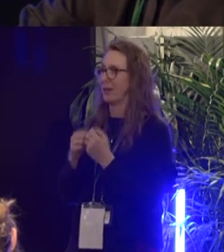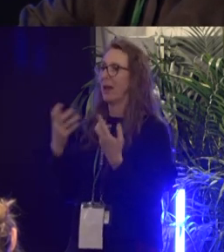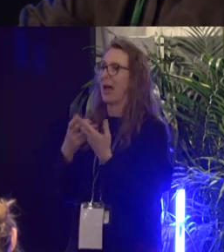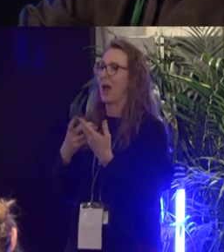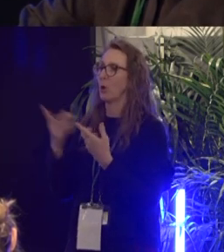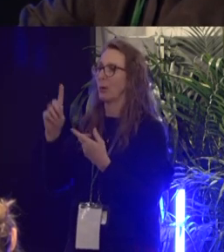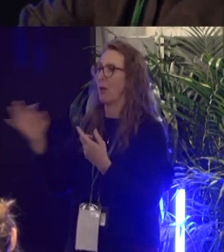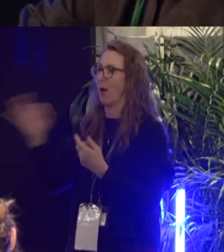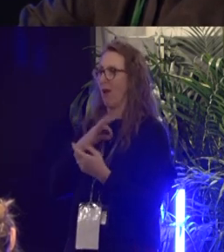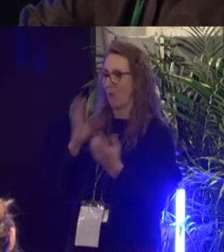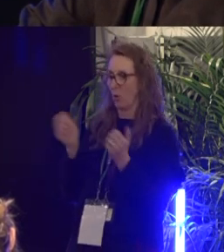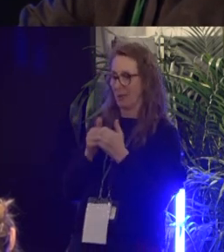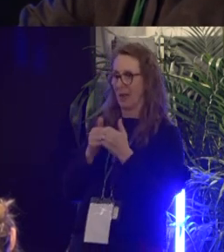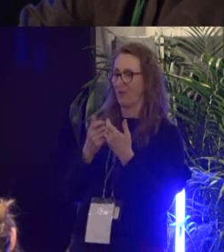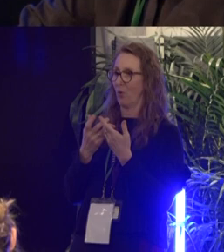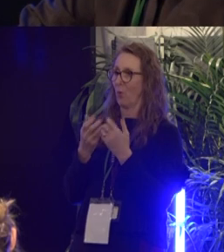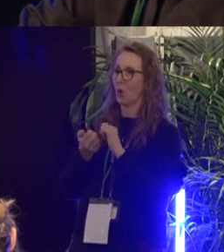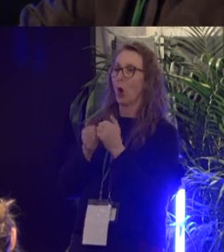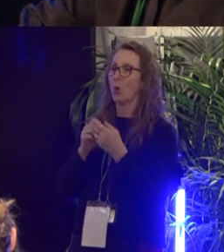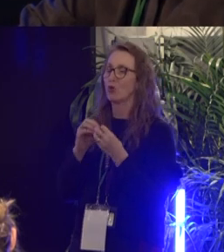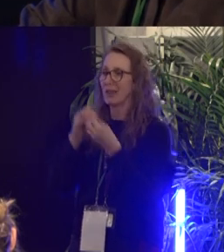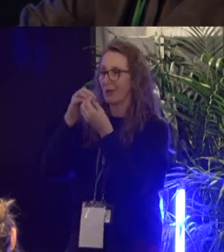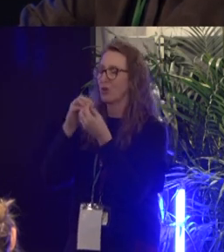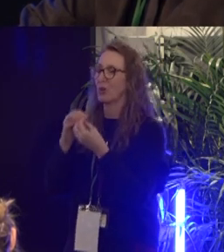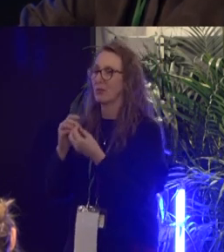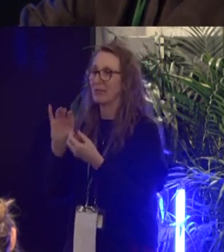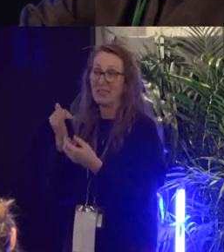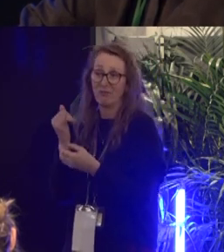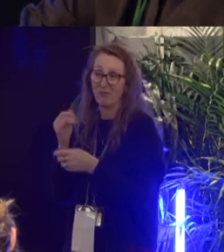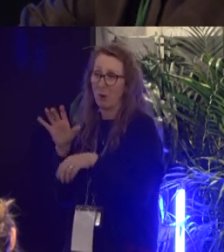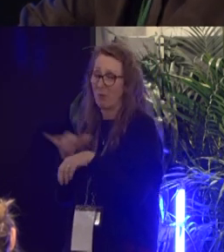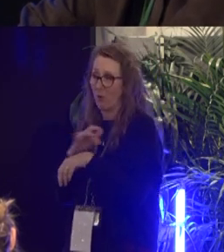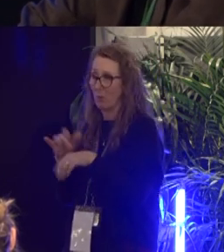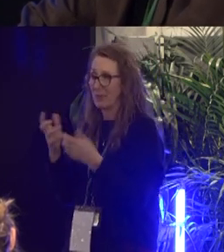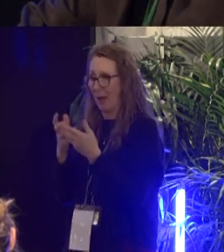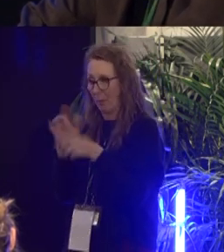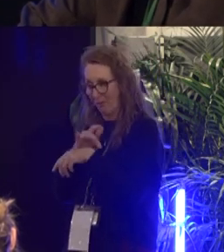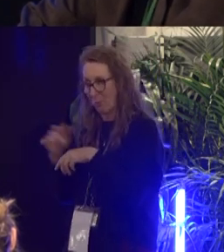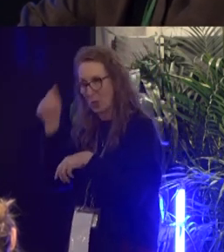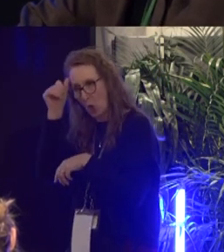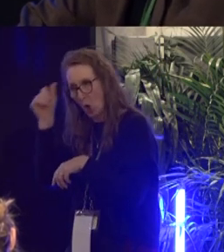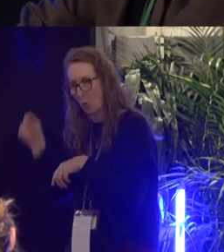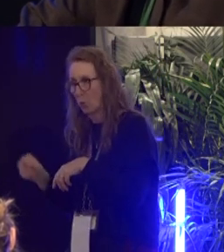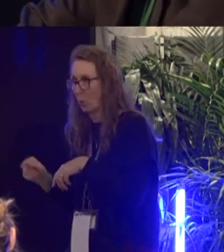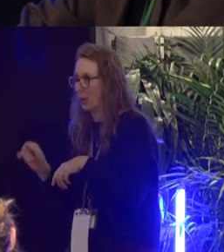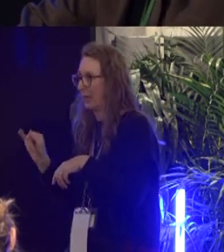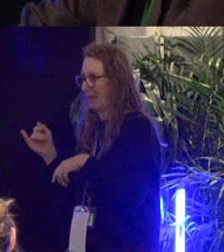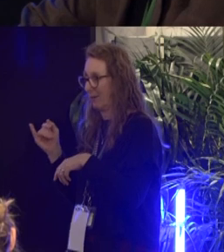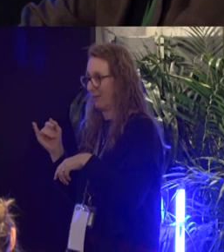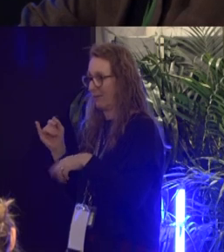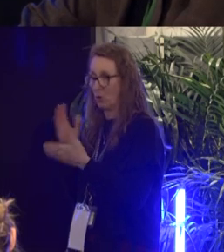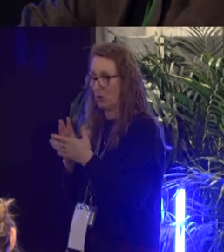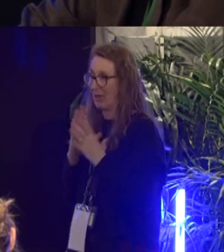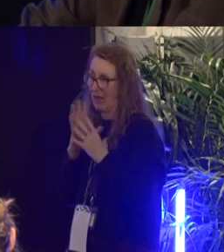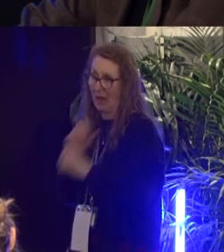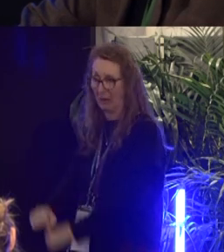and co-creation? And, you know, if it's performance, like, how do the performers know if you're really hating